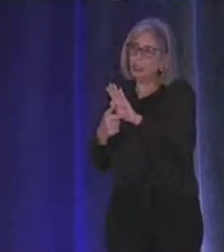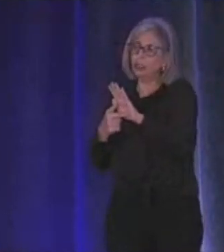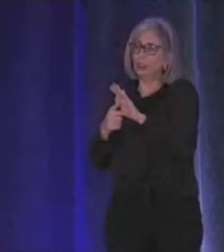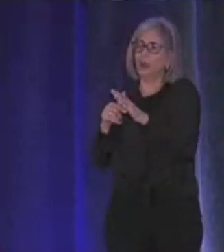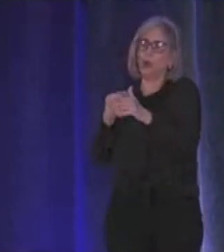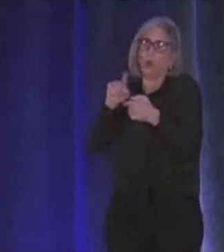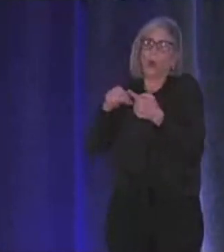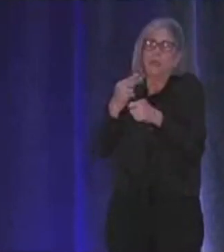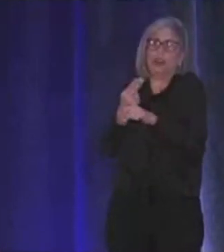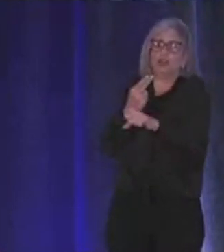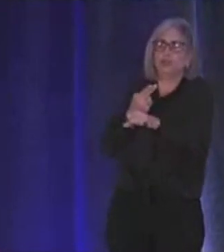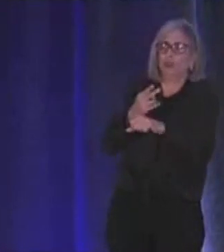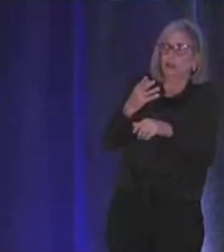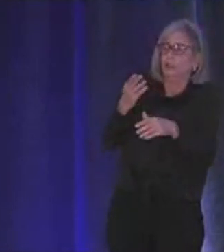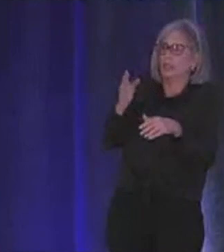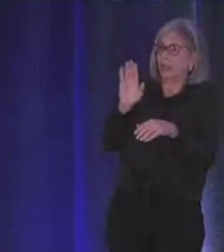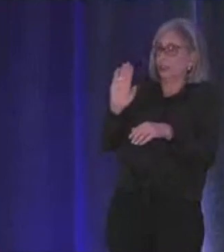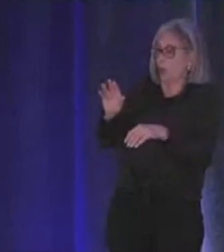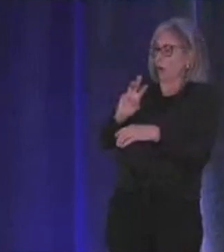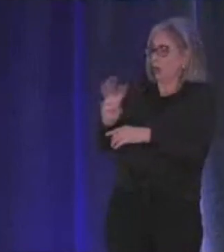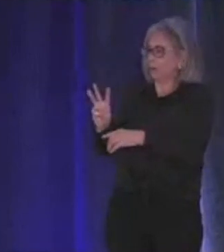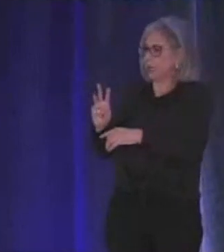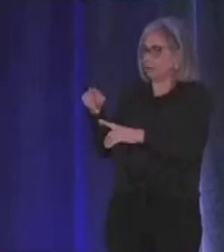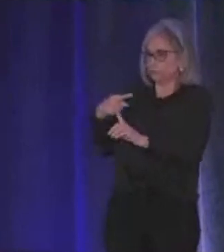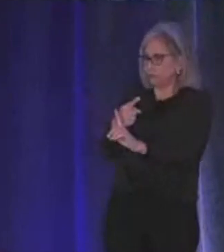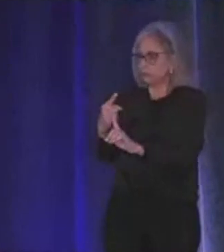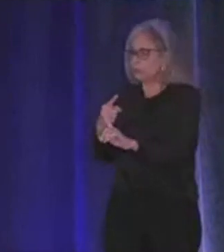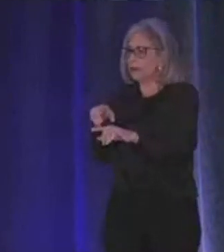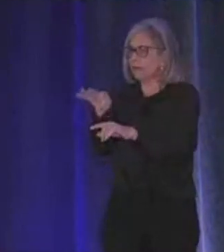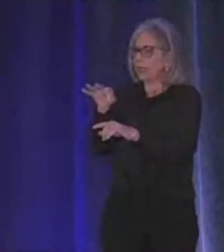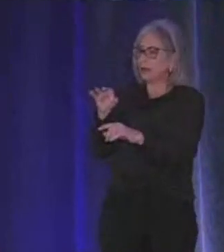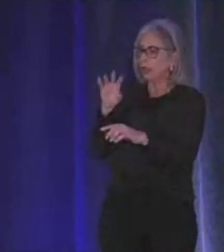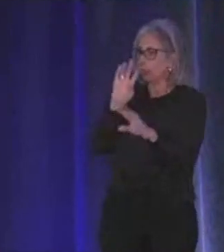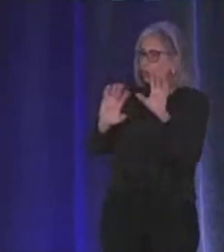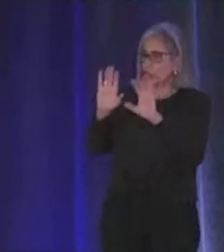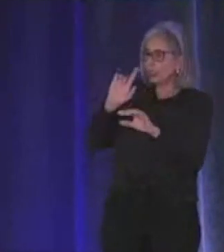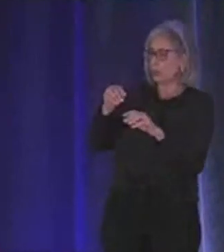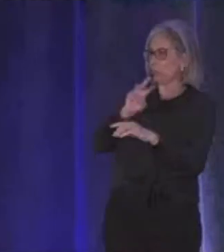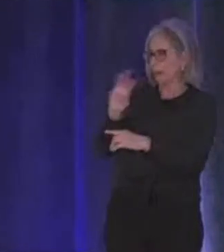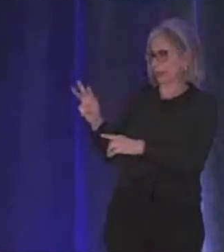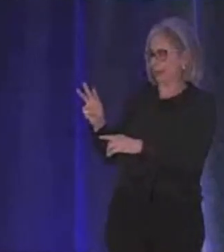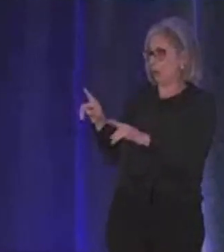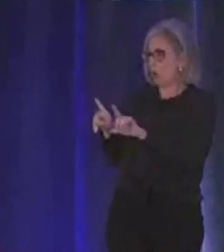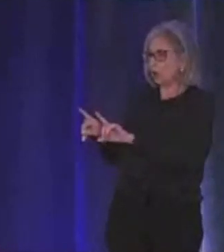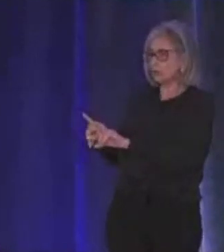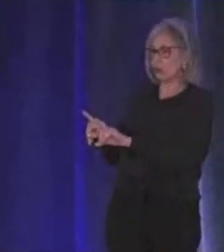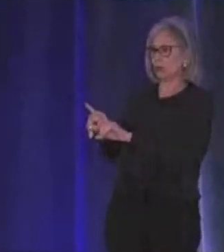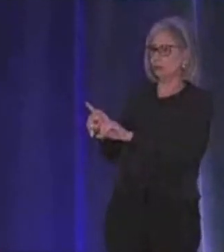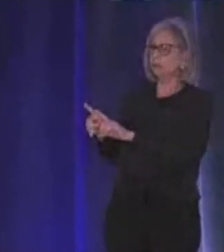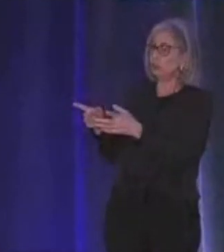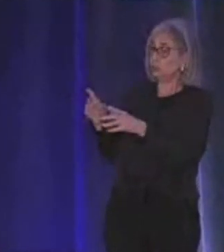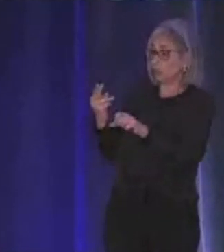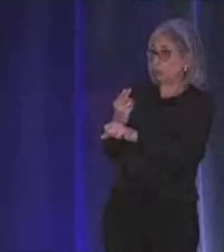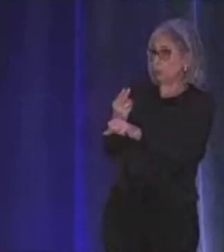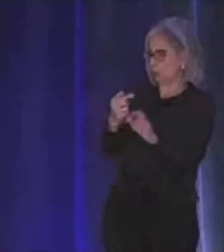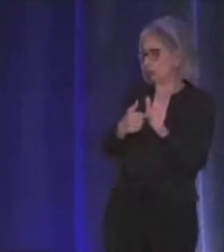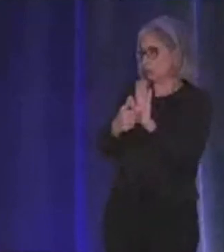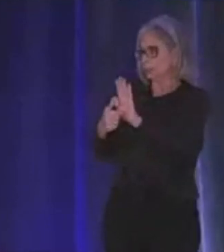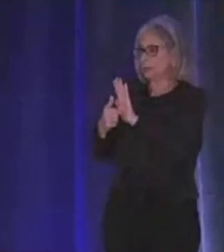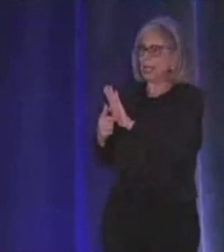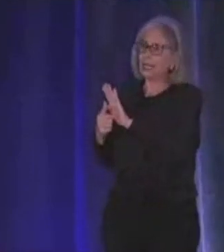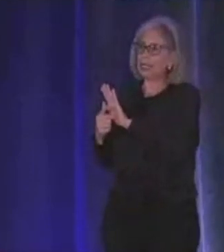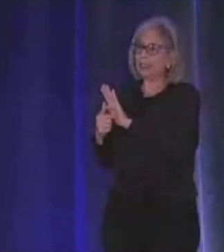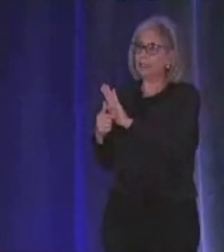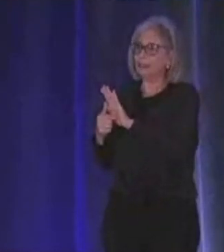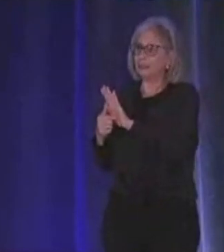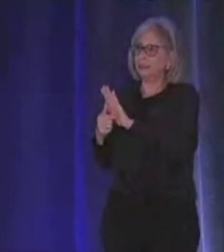the user is actually on your website and is navigating your site. And then you can also actually use it to display like shared